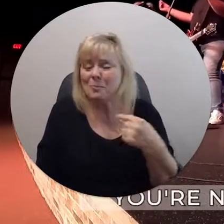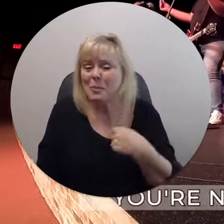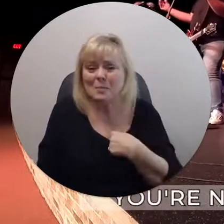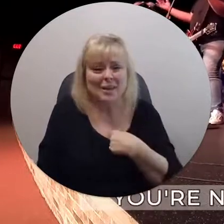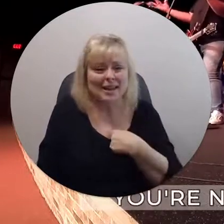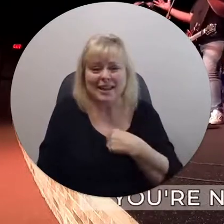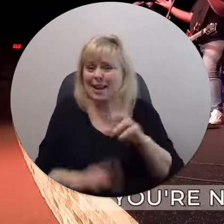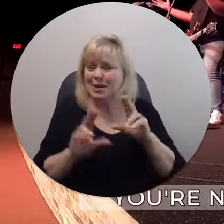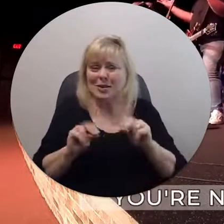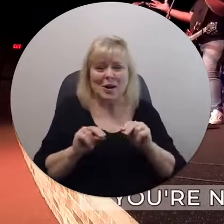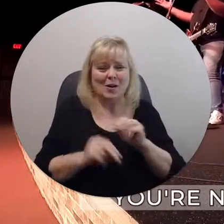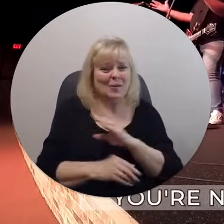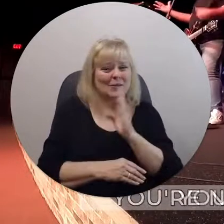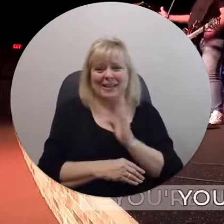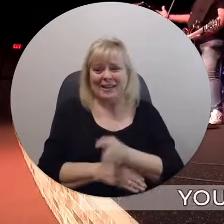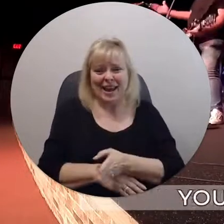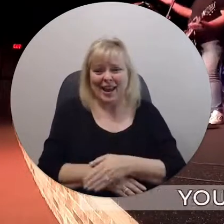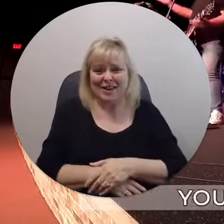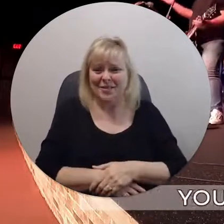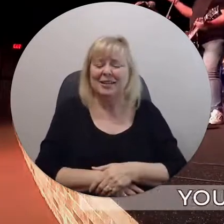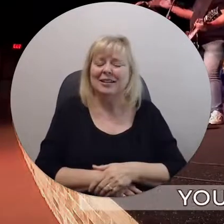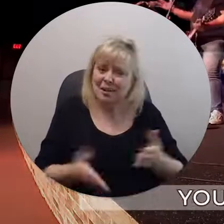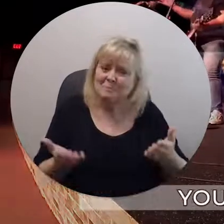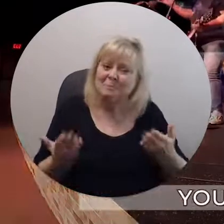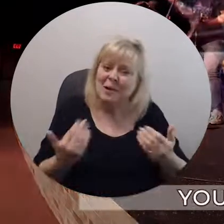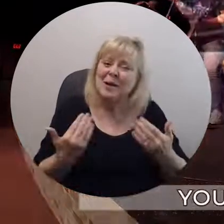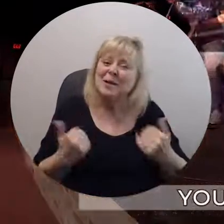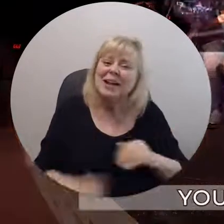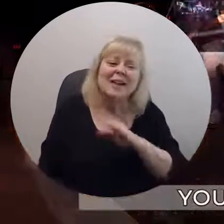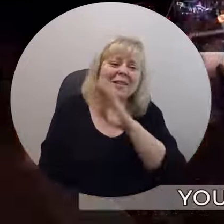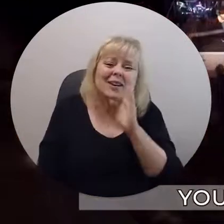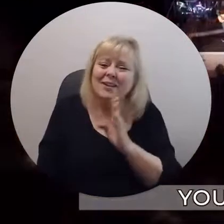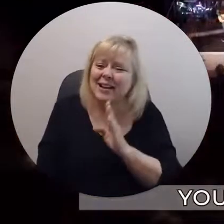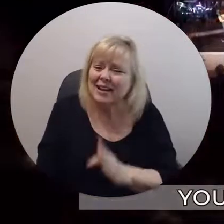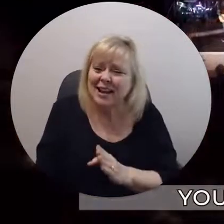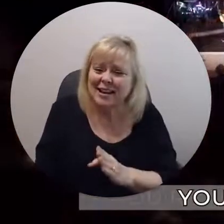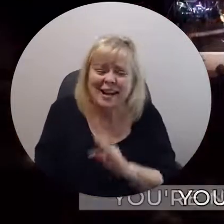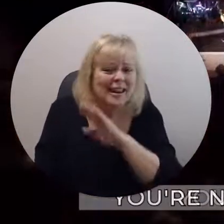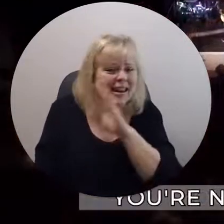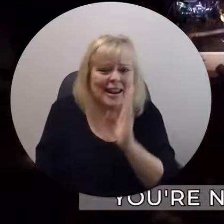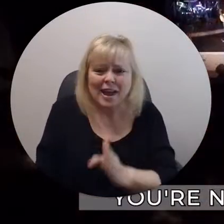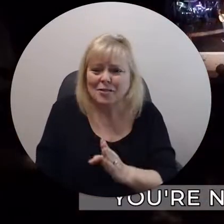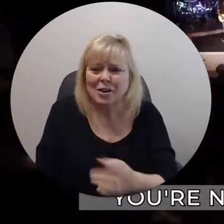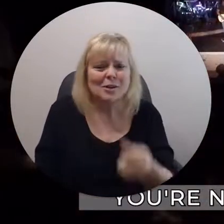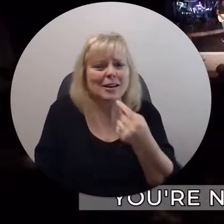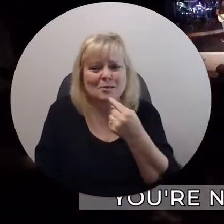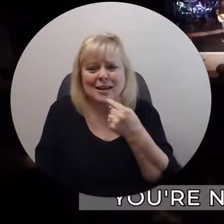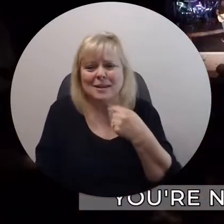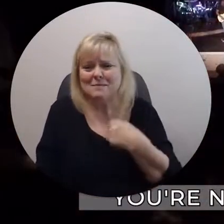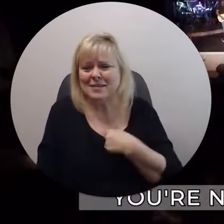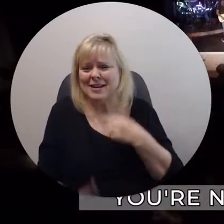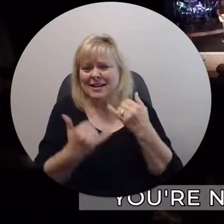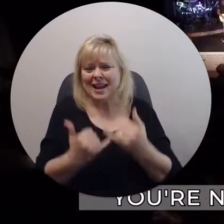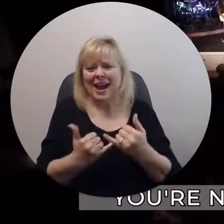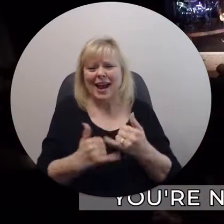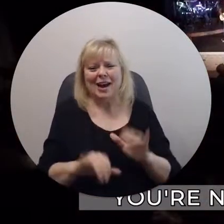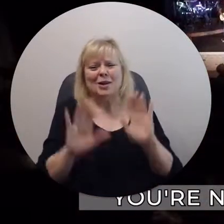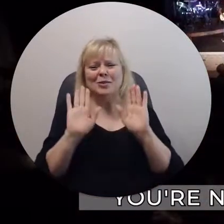down. Never, Joy. Oh, yes. You're never gonna let, never gonna let me down.